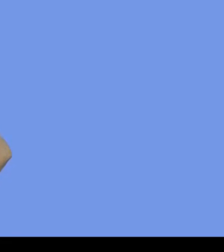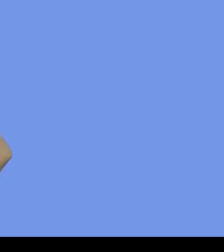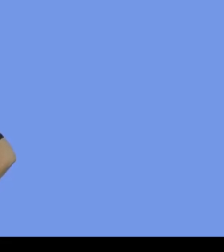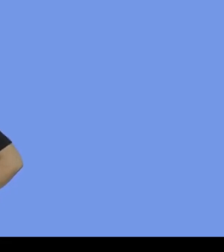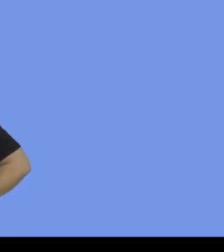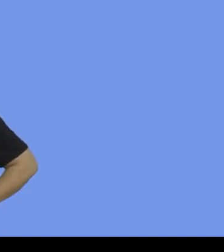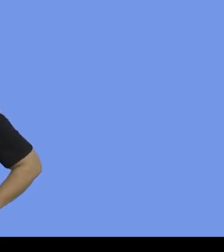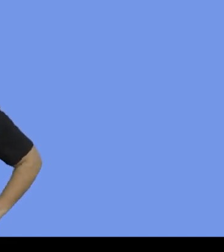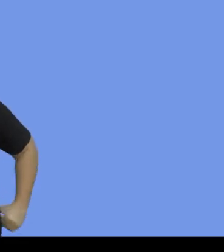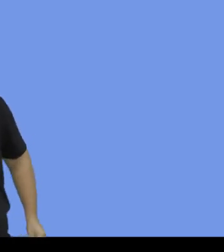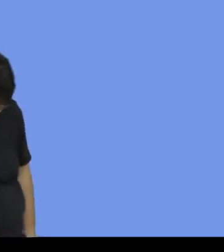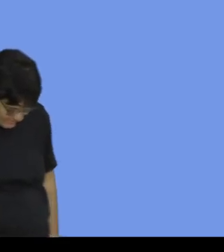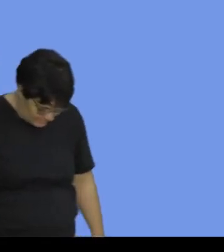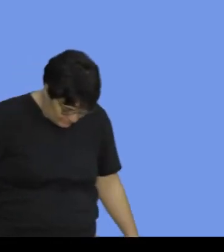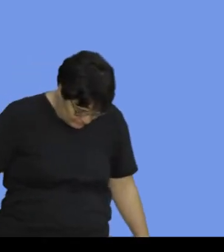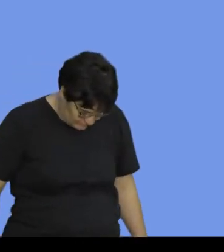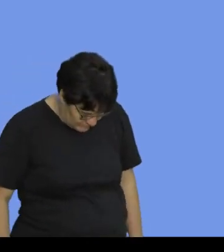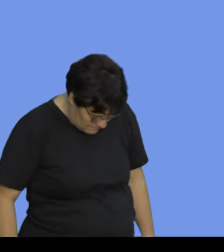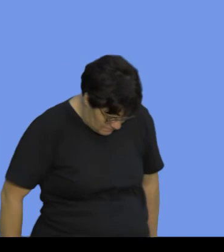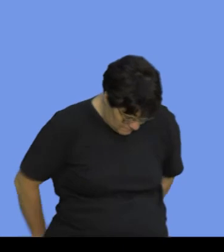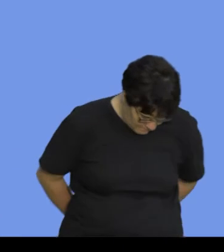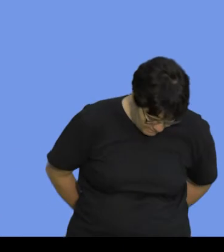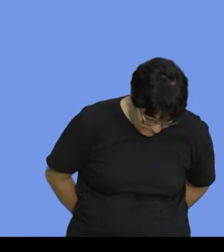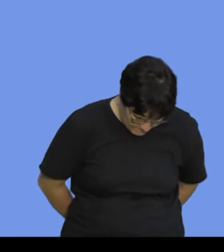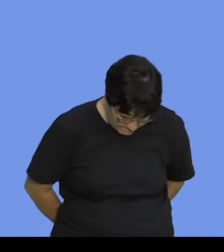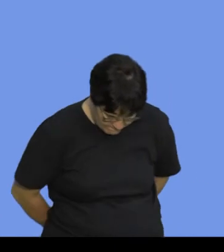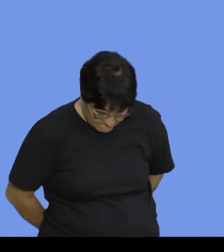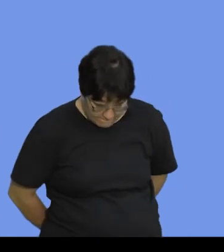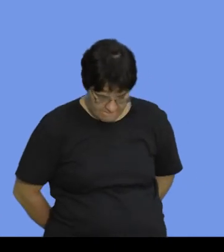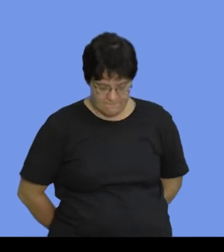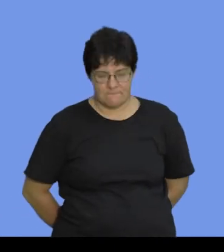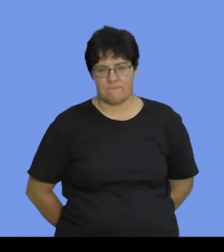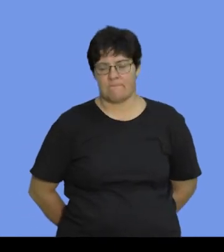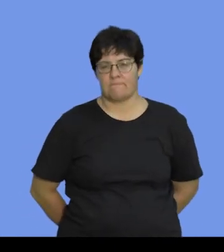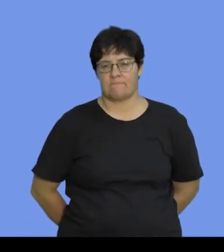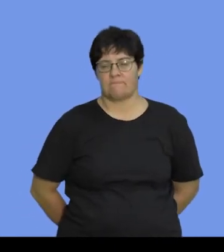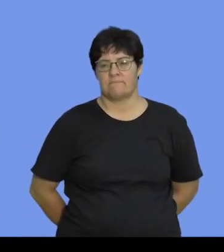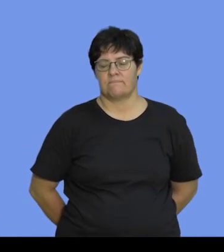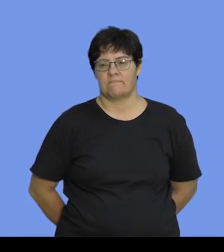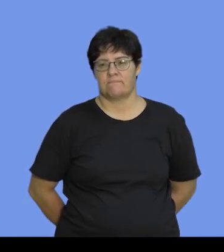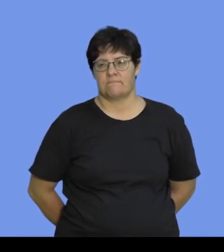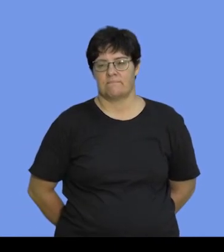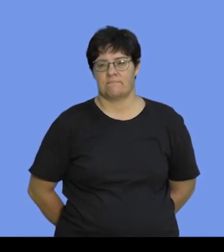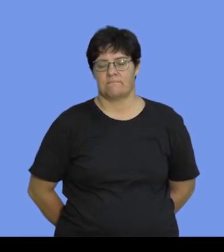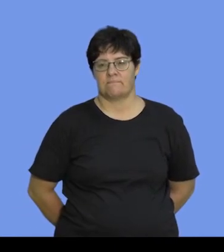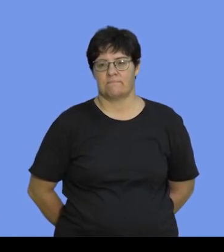2 minutes, okay. All right, I'll minimize it. Yeah. Yeah.